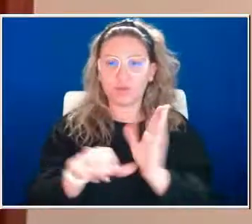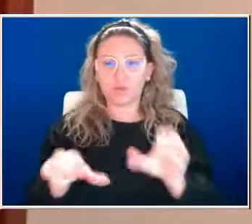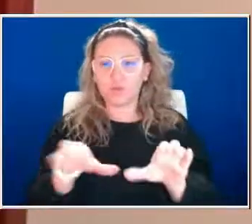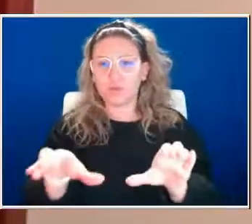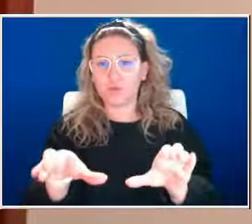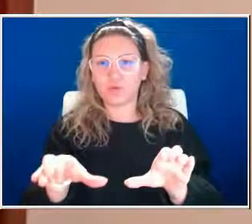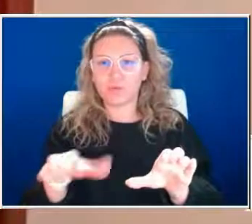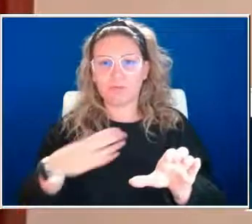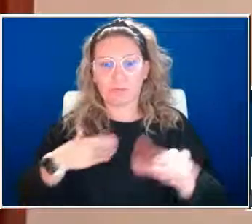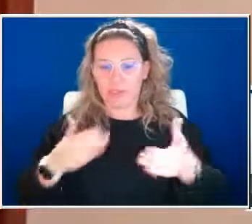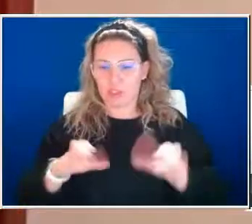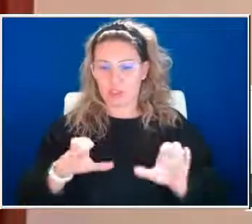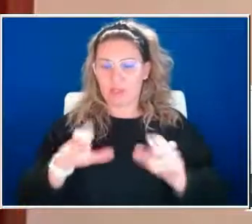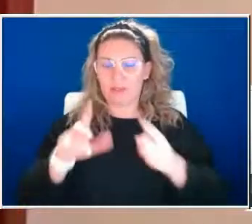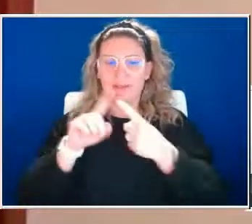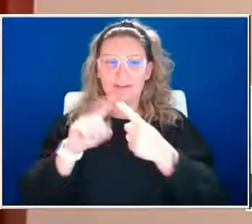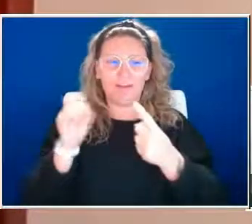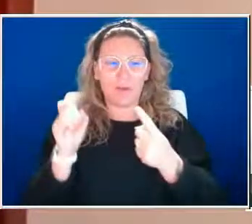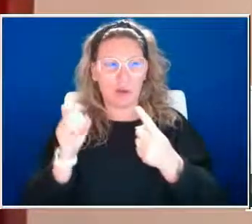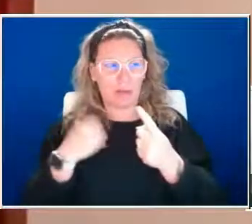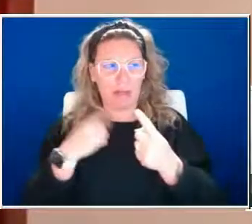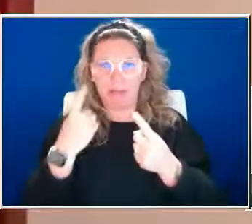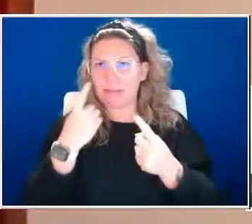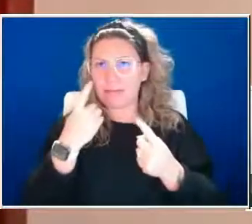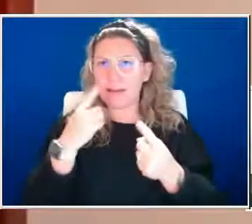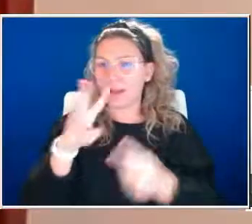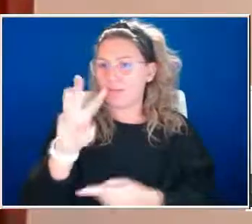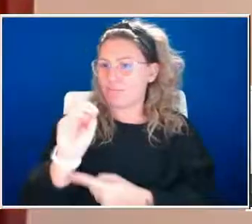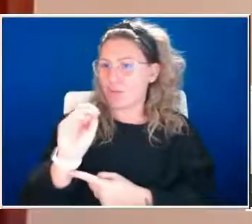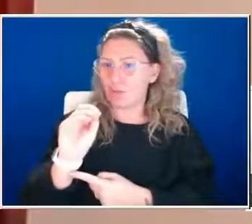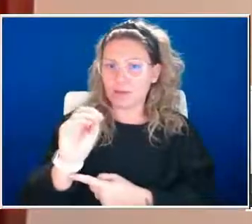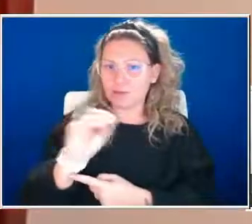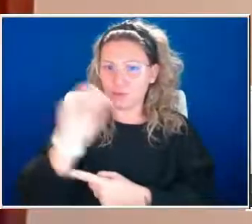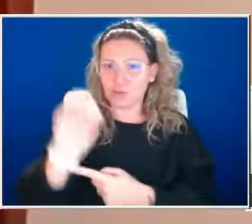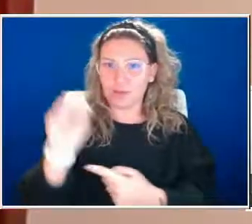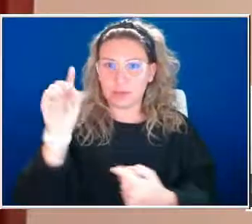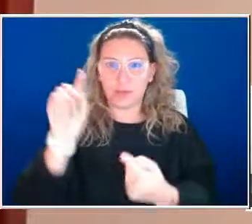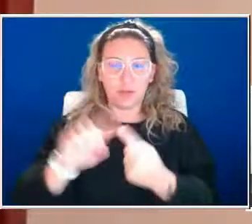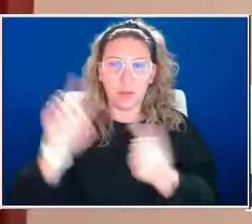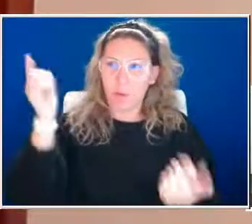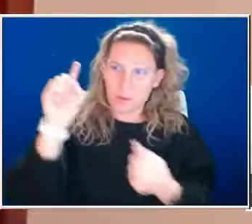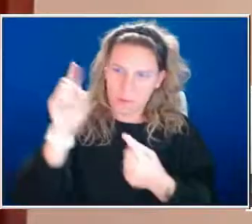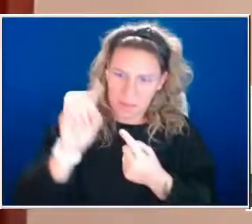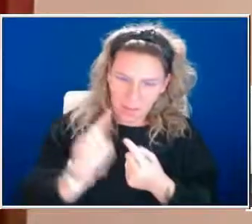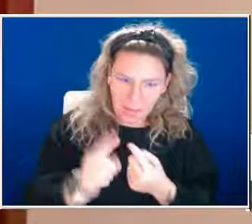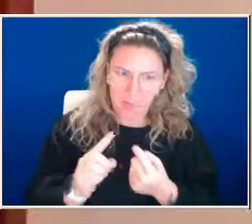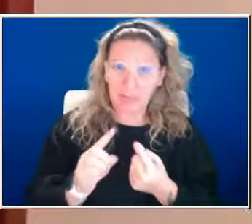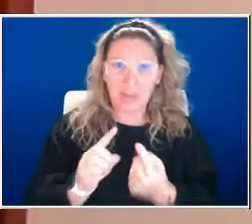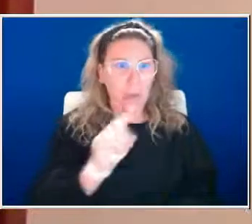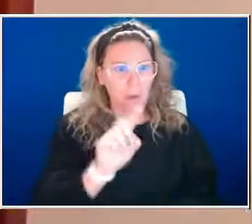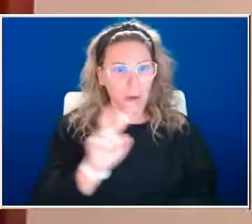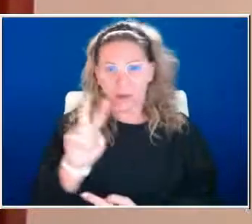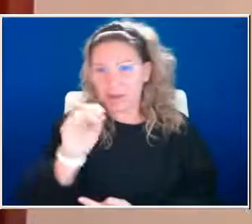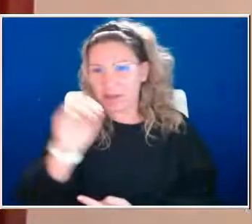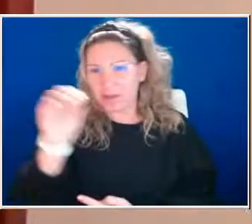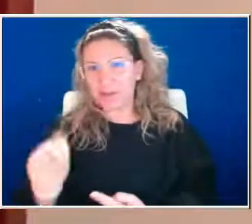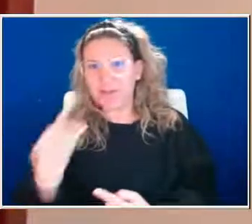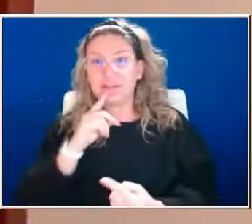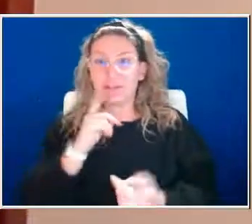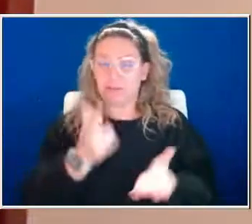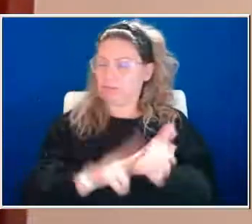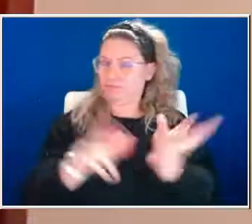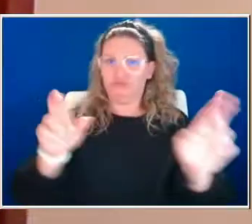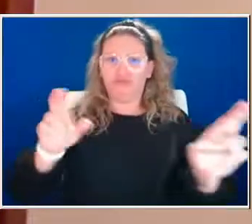my chances from, I think, 40% down to single digits, I was like, sign me up. You know, kind of a practice what you preach type